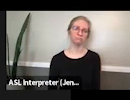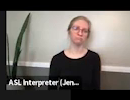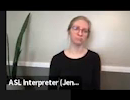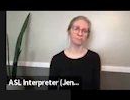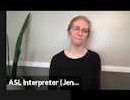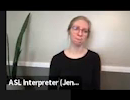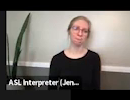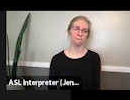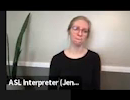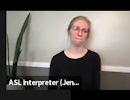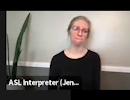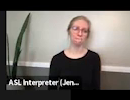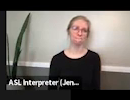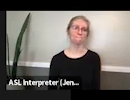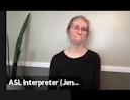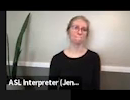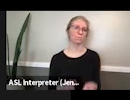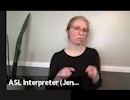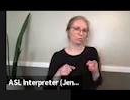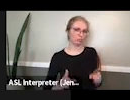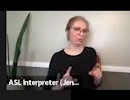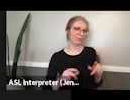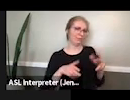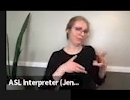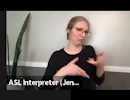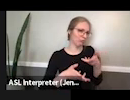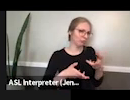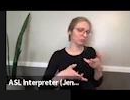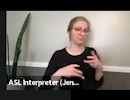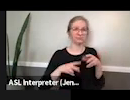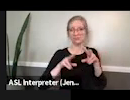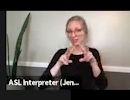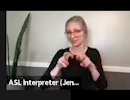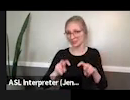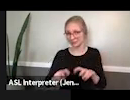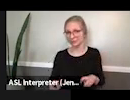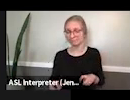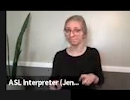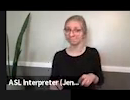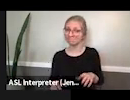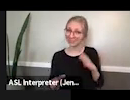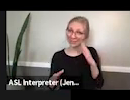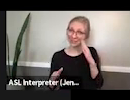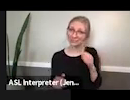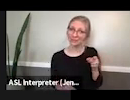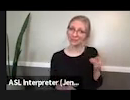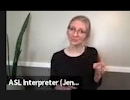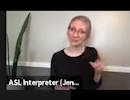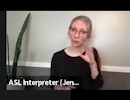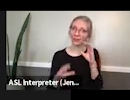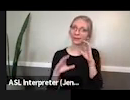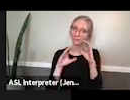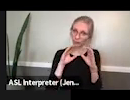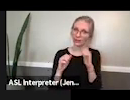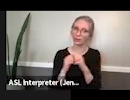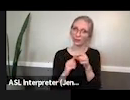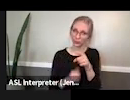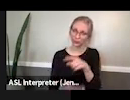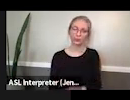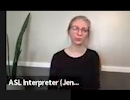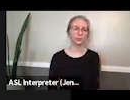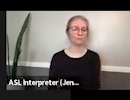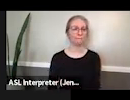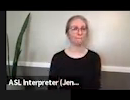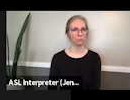during an assessment, please expect that that child is going to communicate with you.